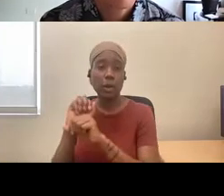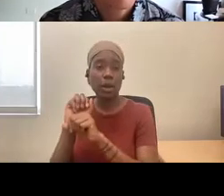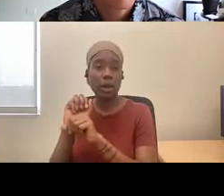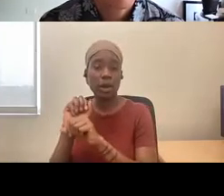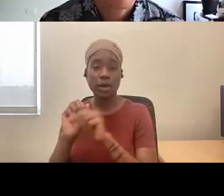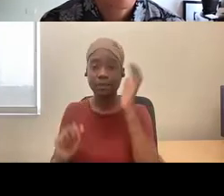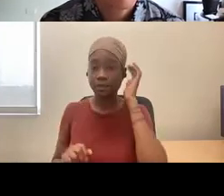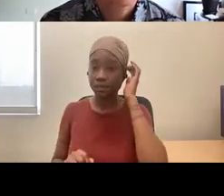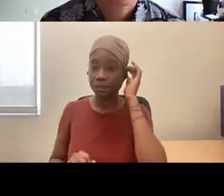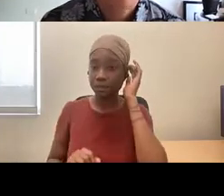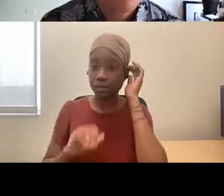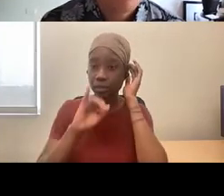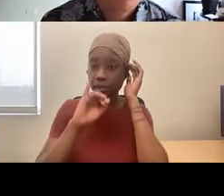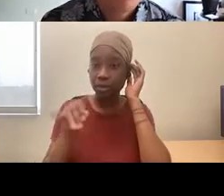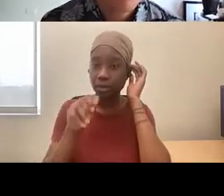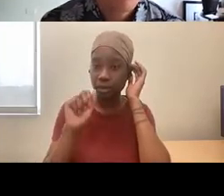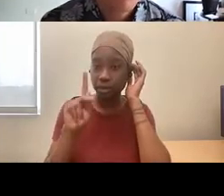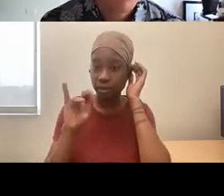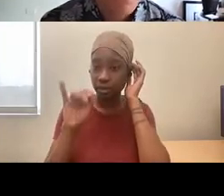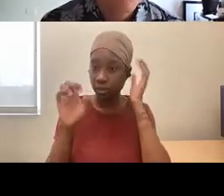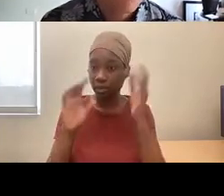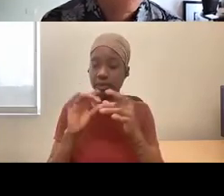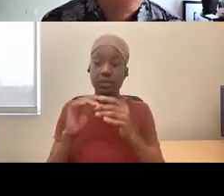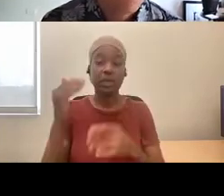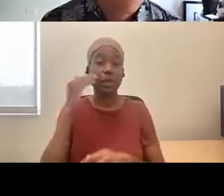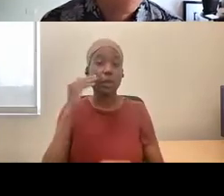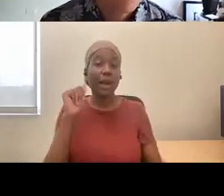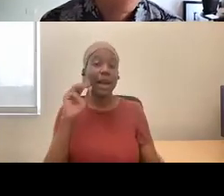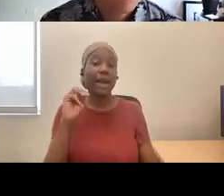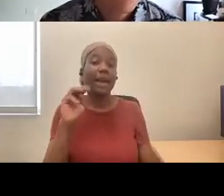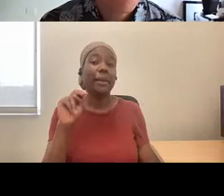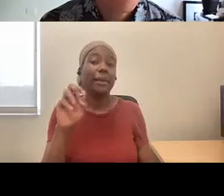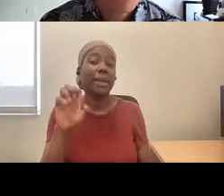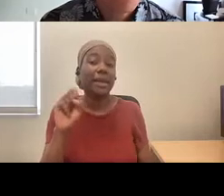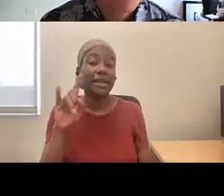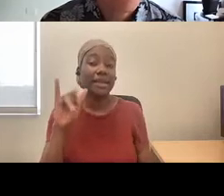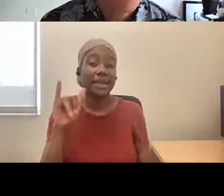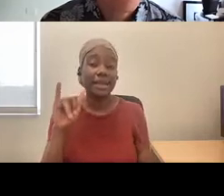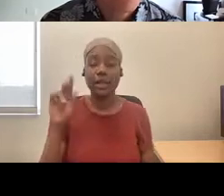I know the Amnesty US and Stop